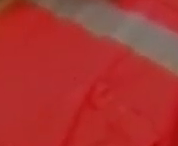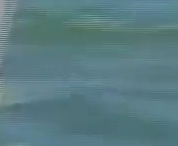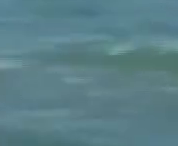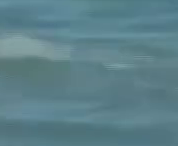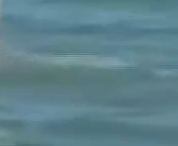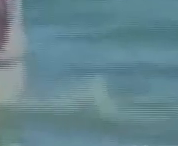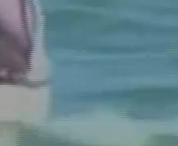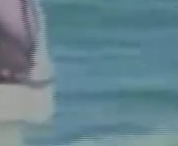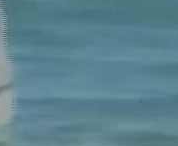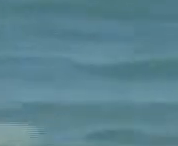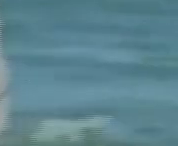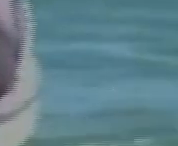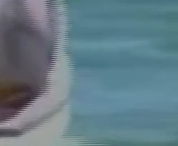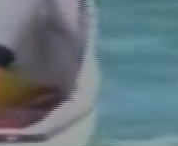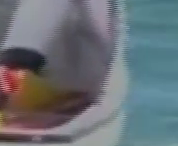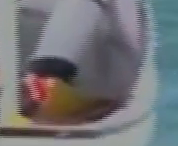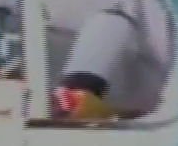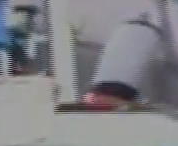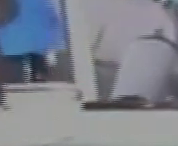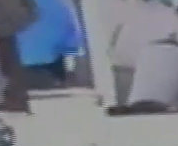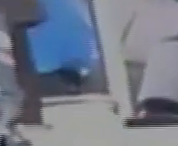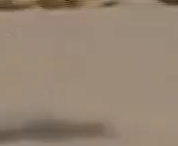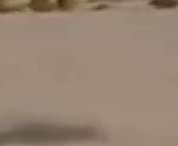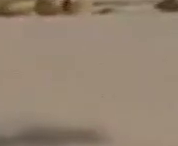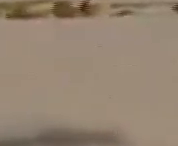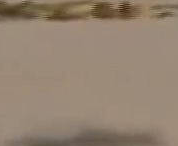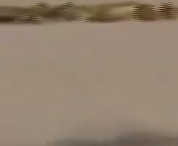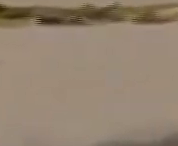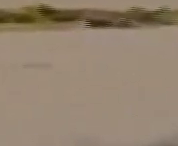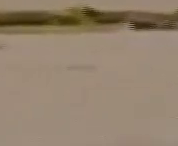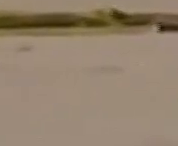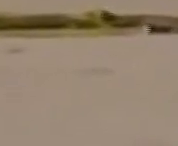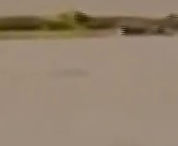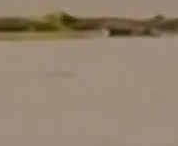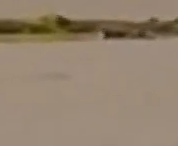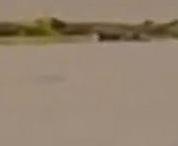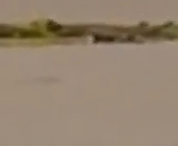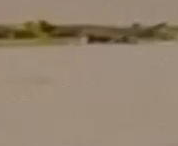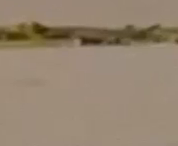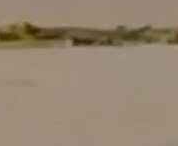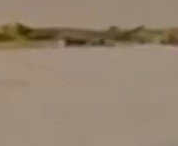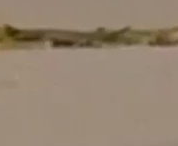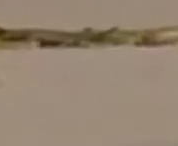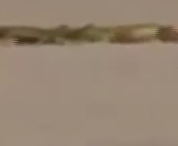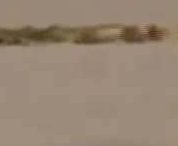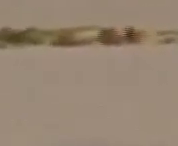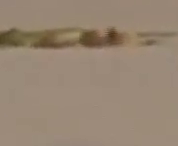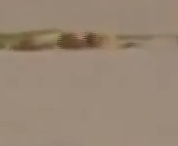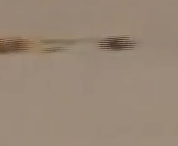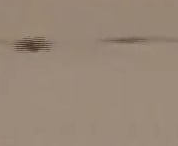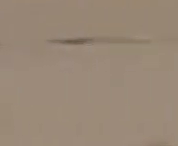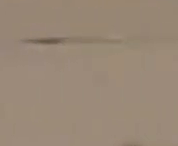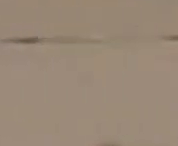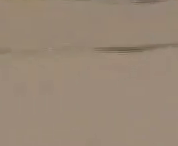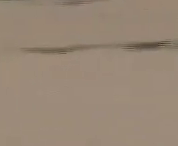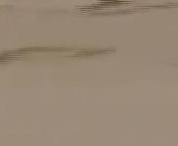Hey. 2016 has had its ups and downs for the Kenyan economy, even despite a seemingly good year for tourism. Farming in parts of the country has